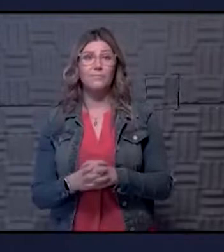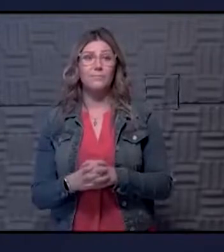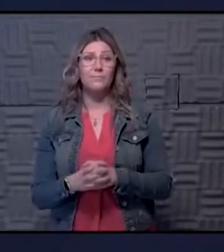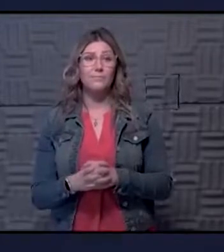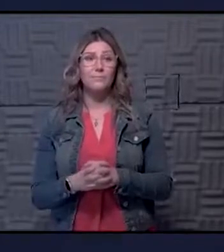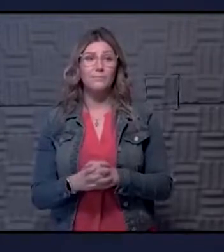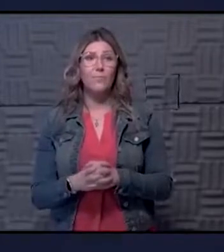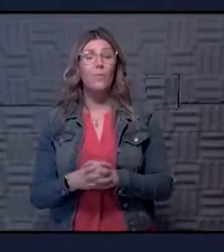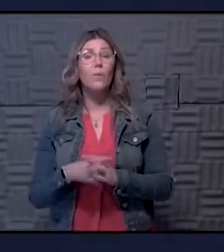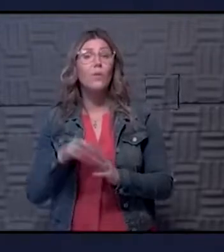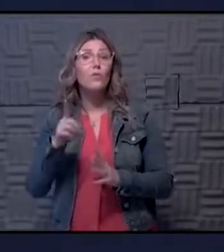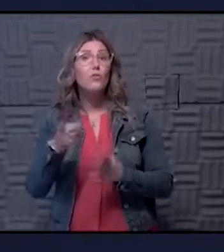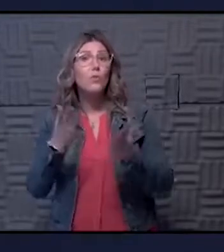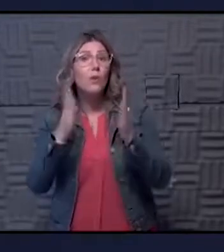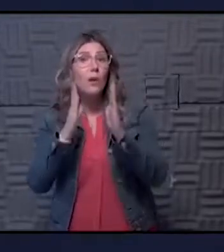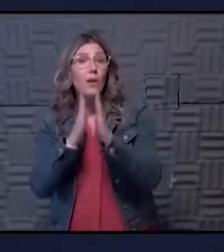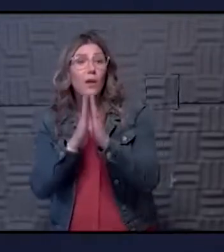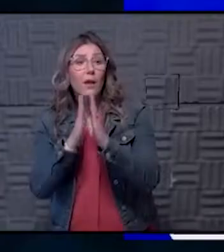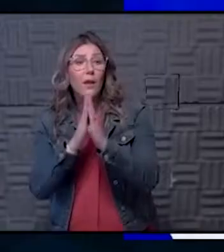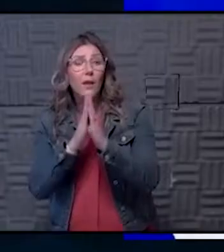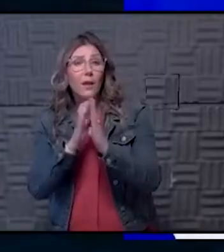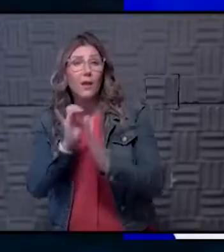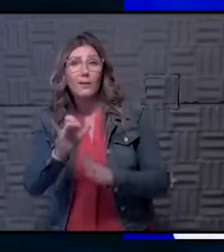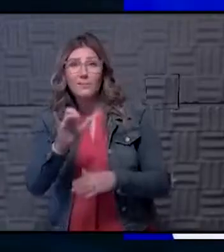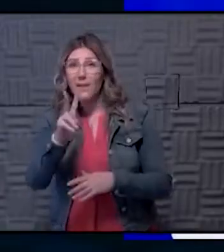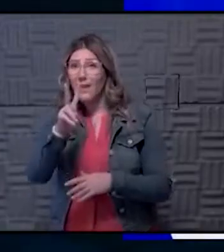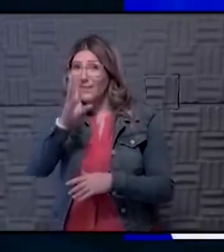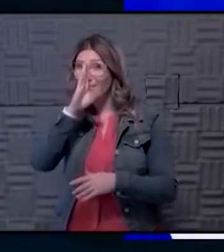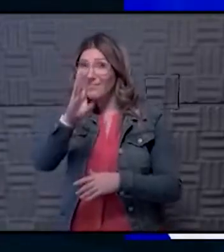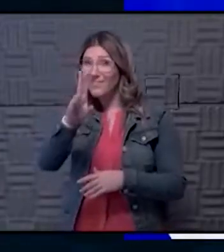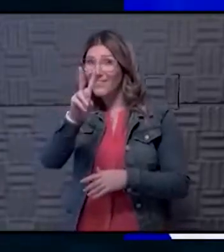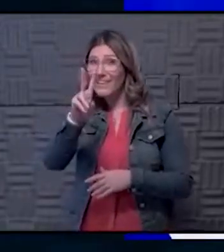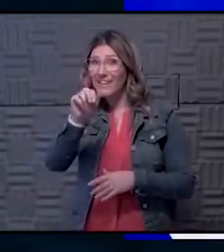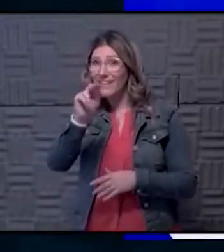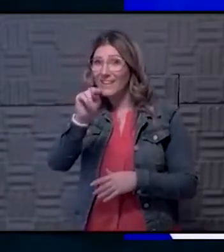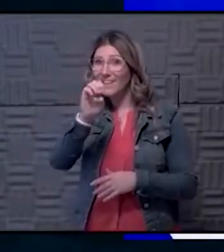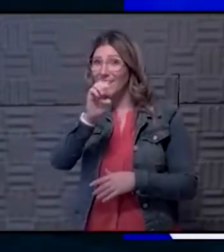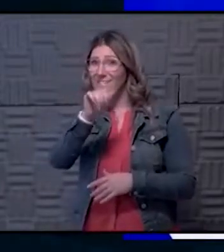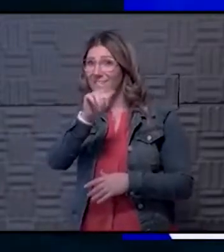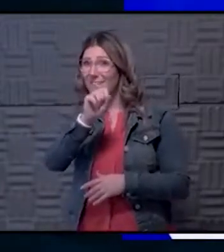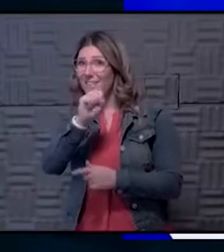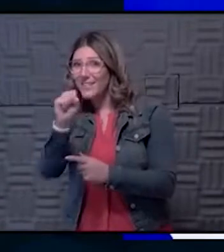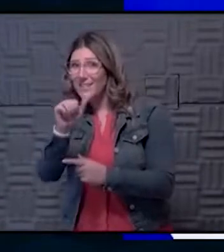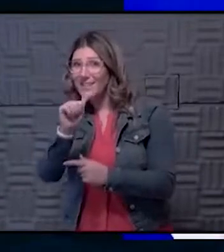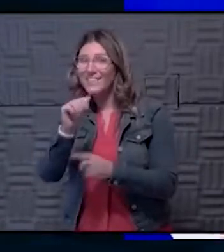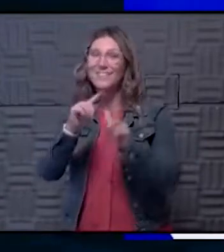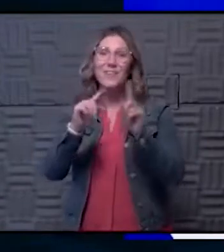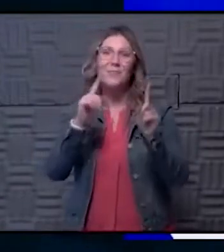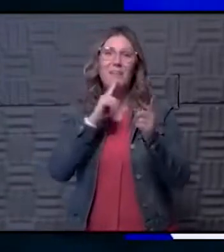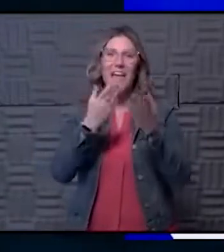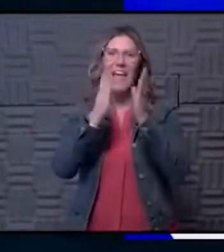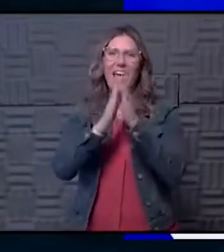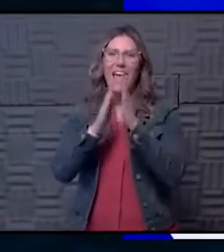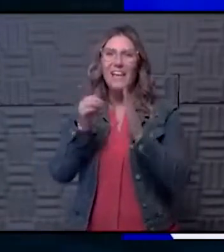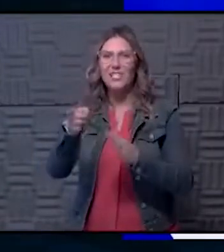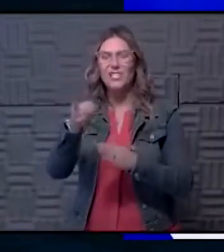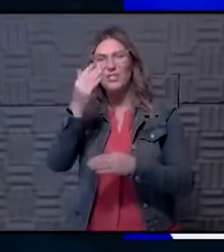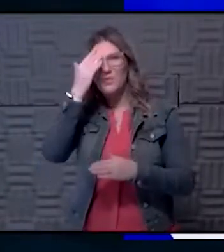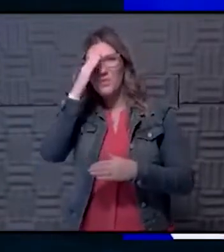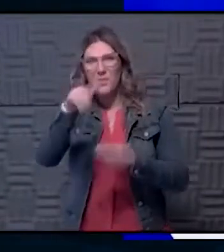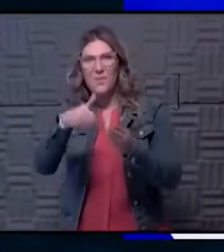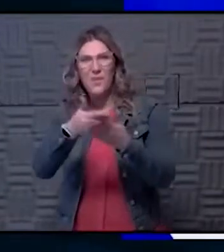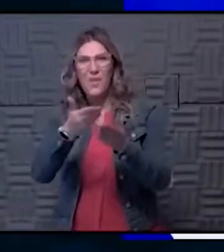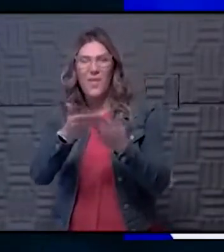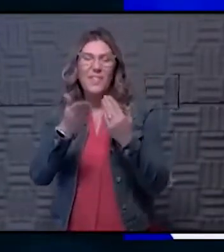You're asking, that's directed to Vanessa? Well, I was going to ask you, but I could ask Vanessa, but she'll know all the easy answers.